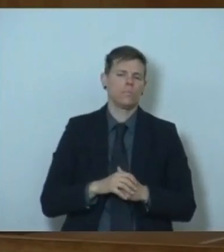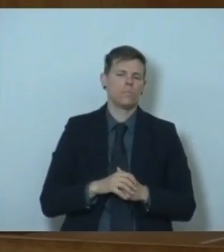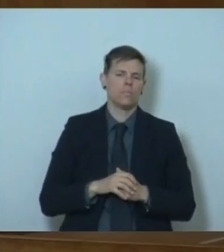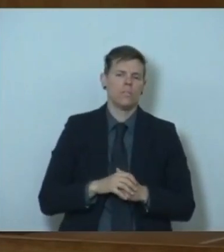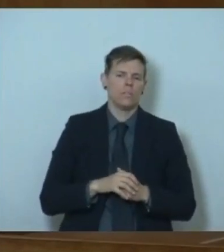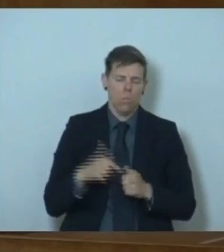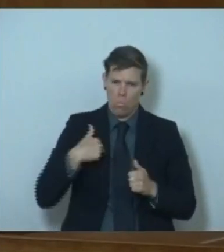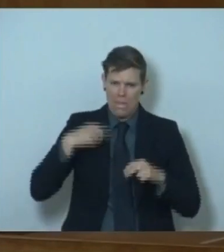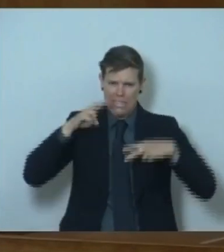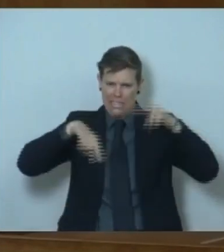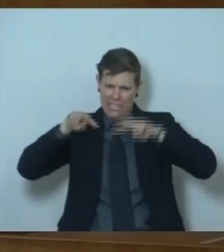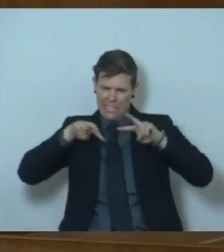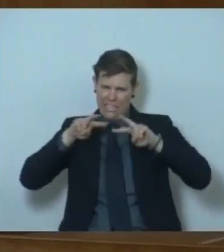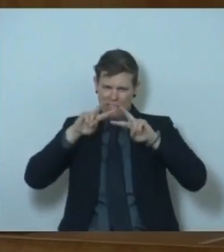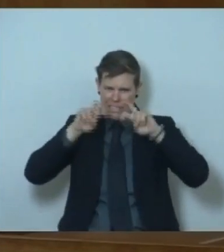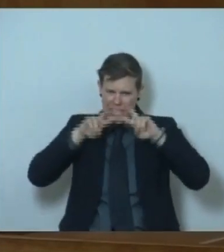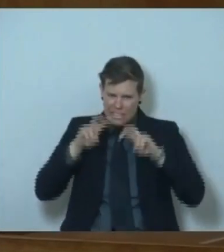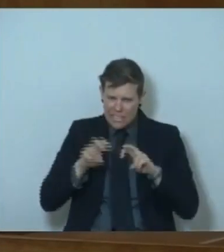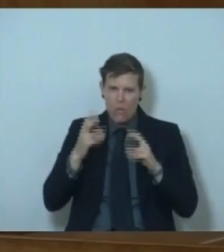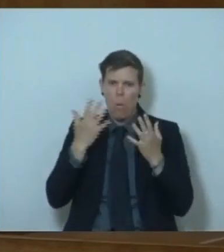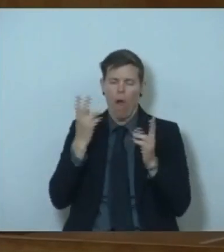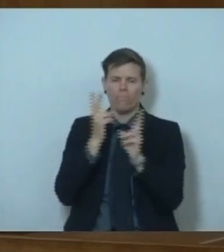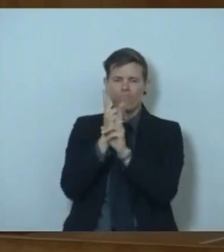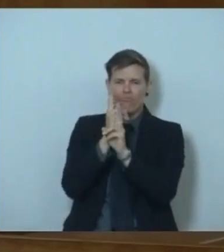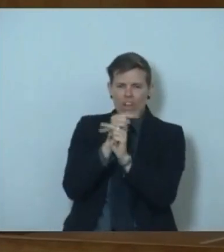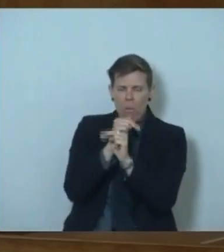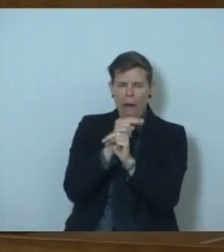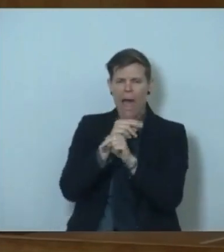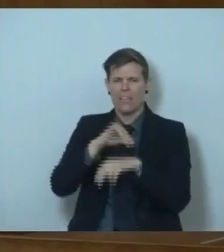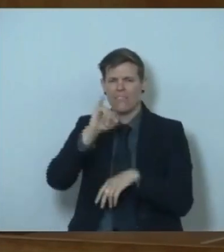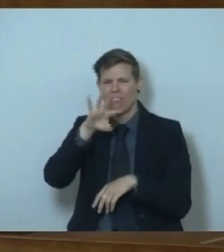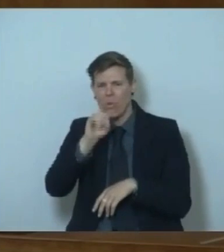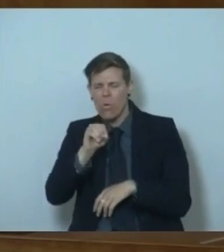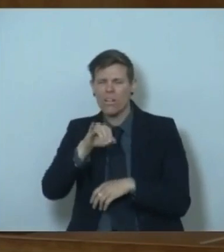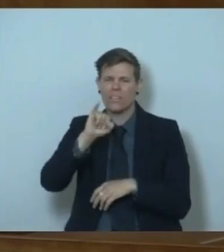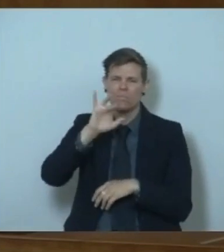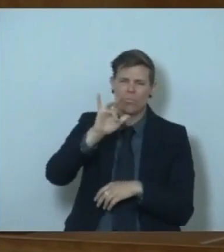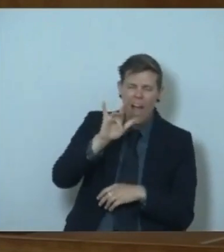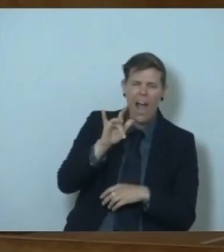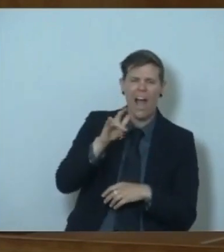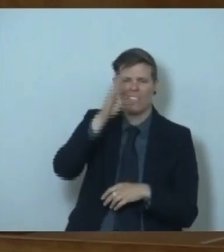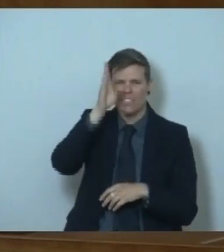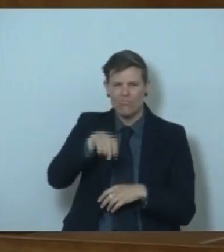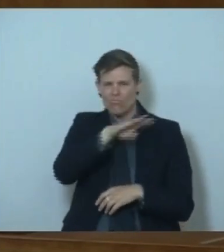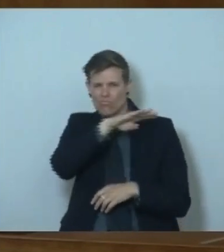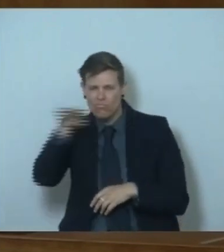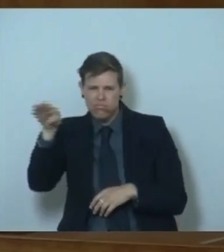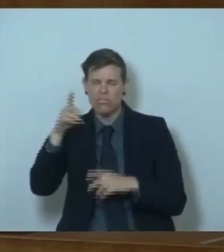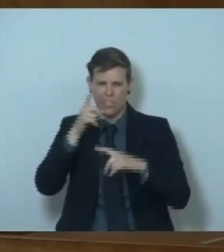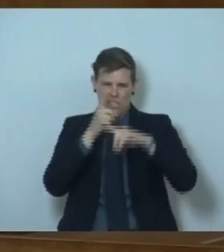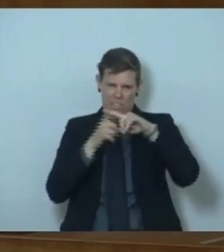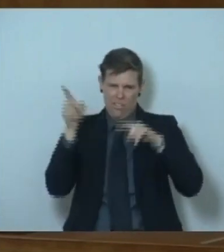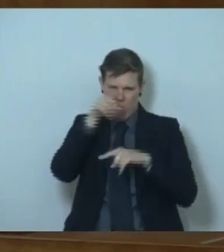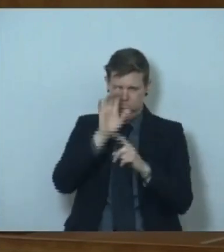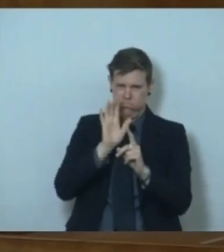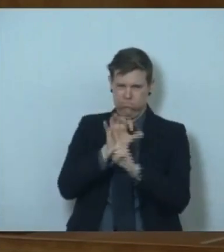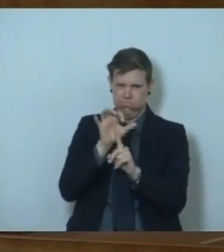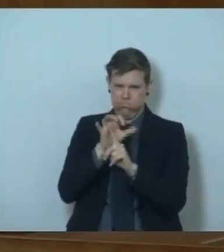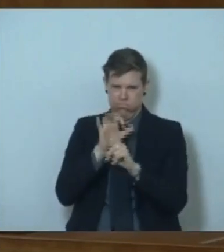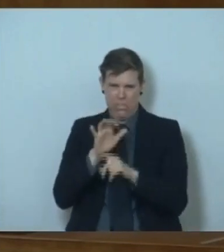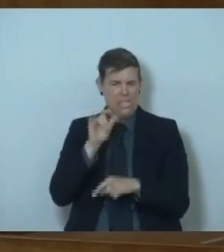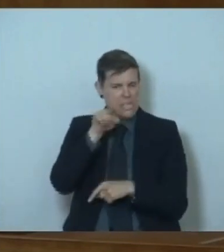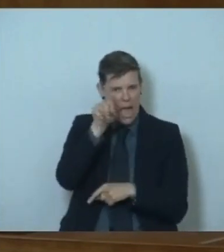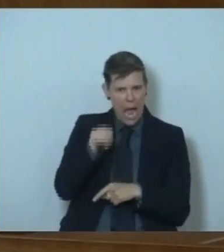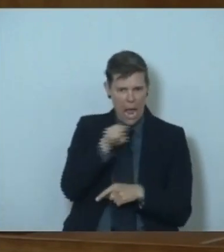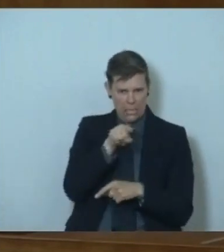and I-40, and it seemed like the the cut point of 50 miles or 80 kilometers filtered out a